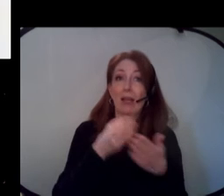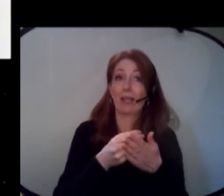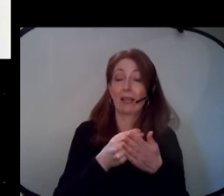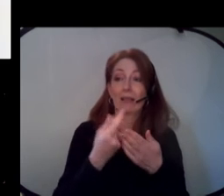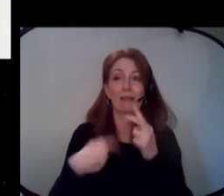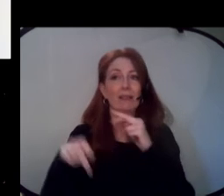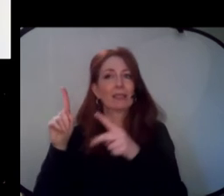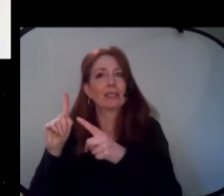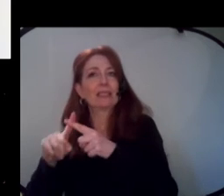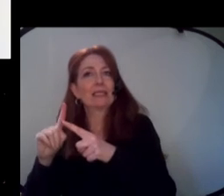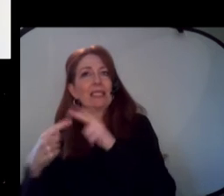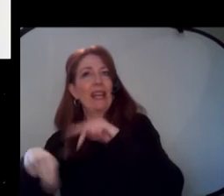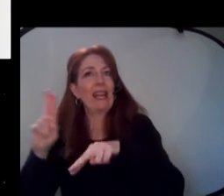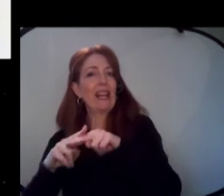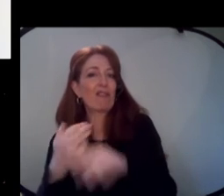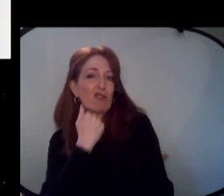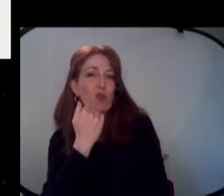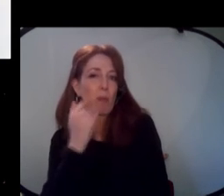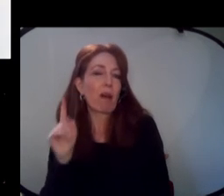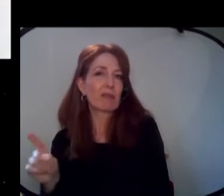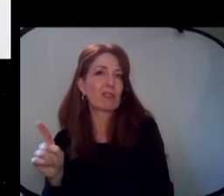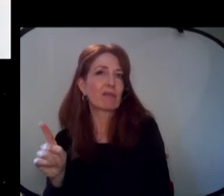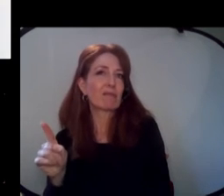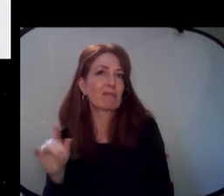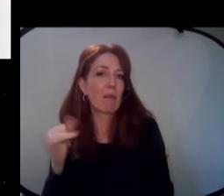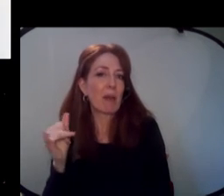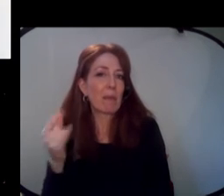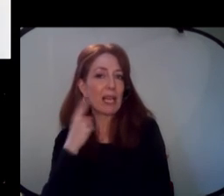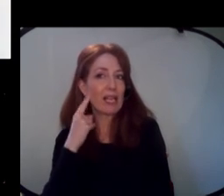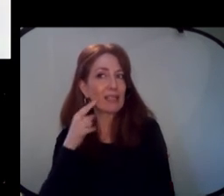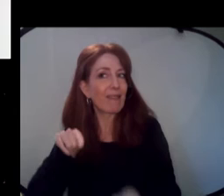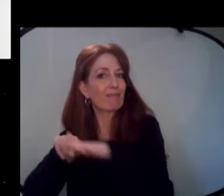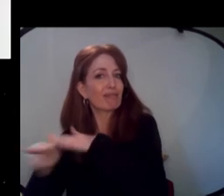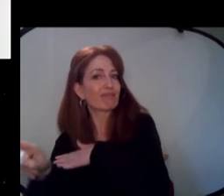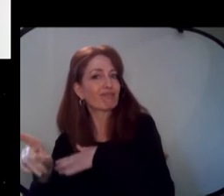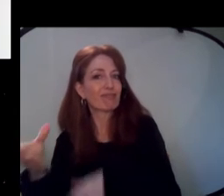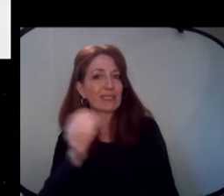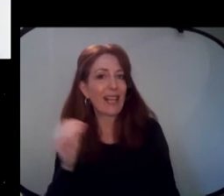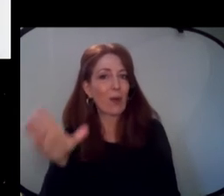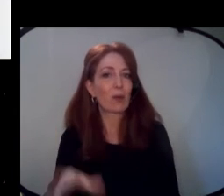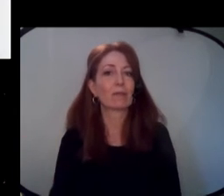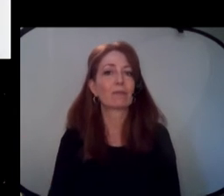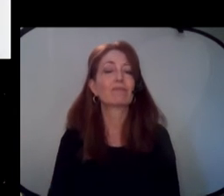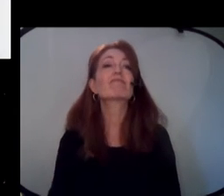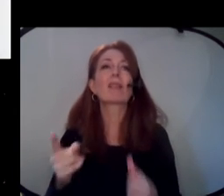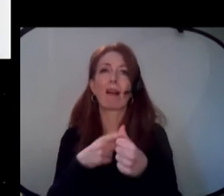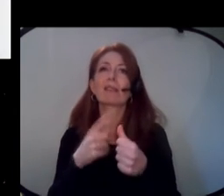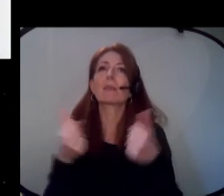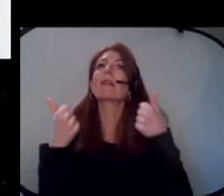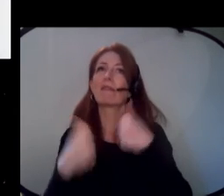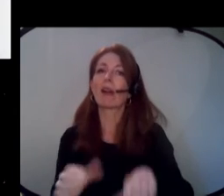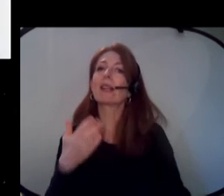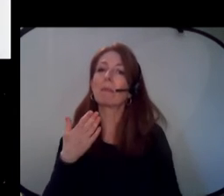gets all a little bit too much, it might be easier to get out of town. And in fact, that is what Artemisia ends up doing.